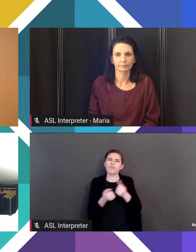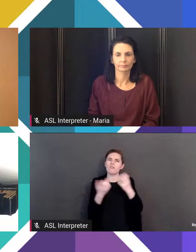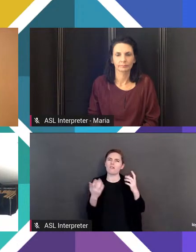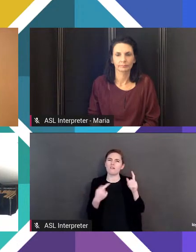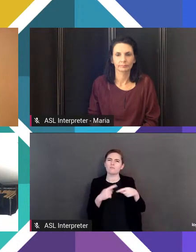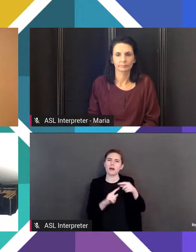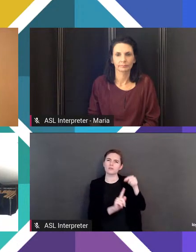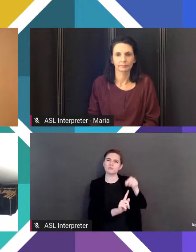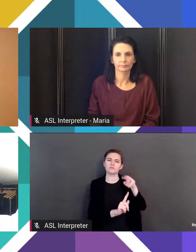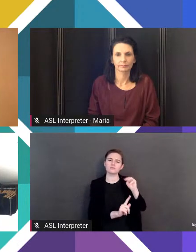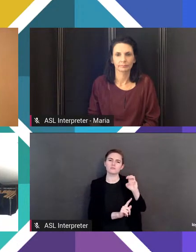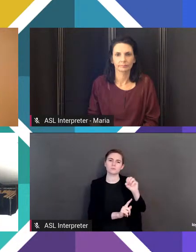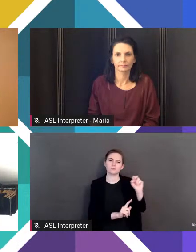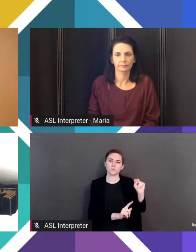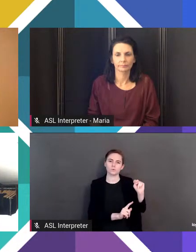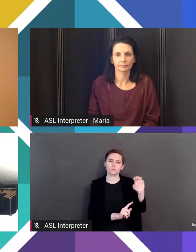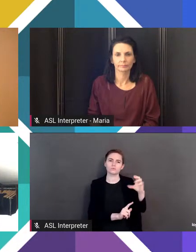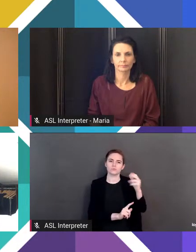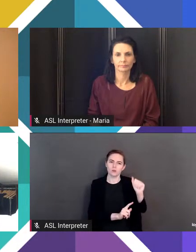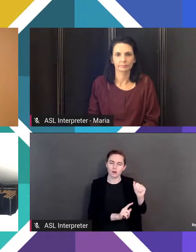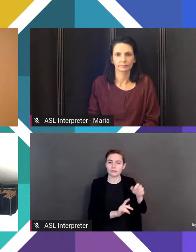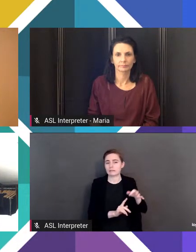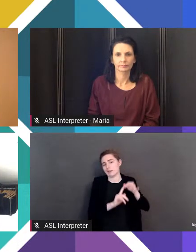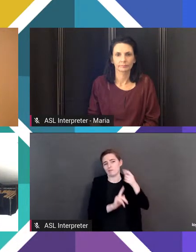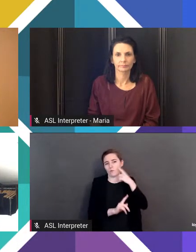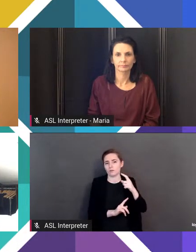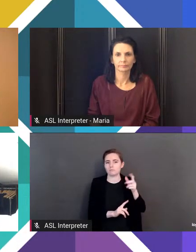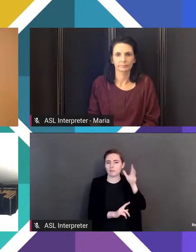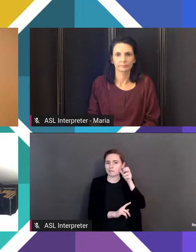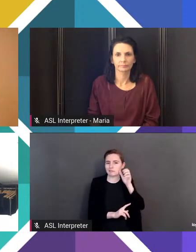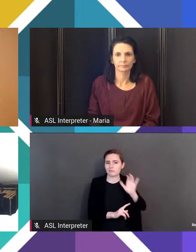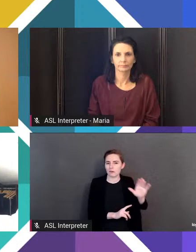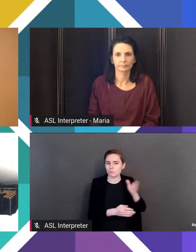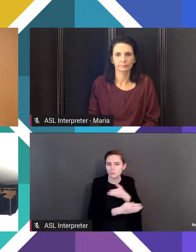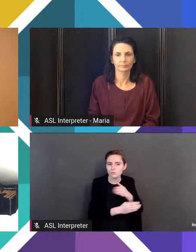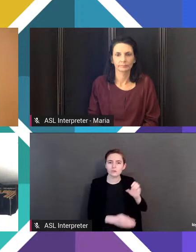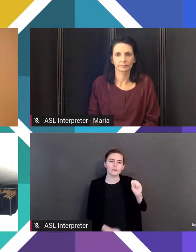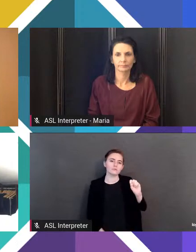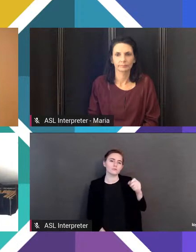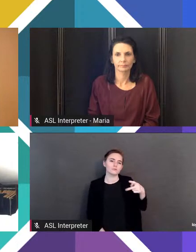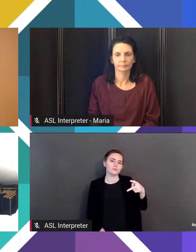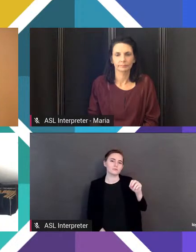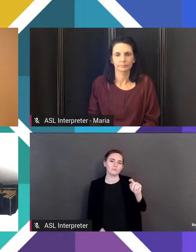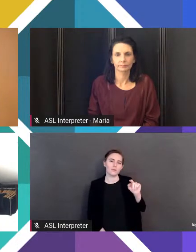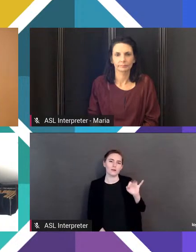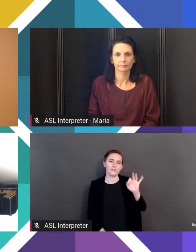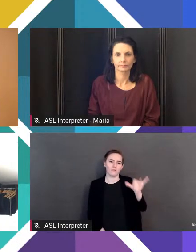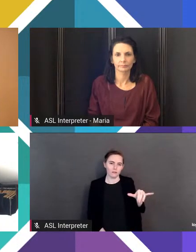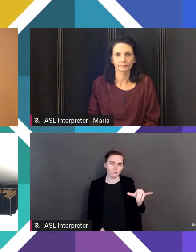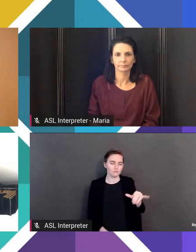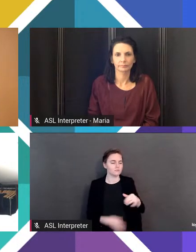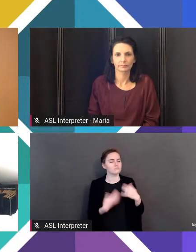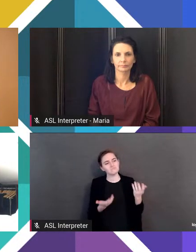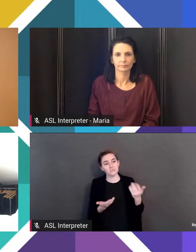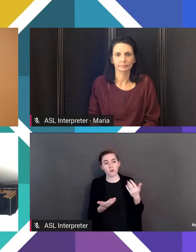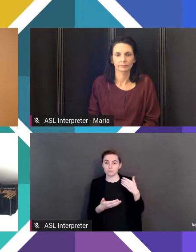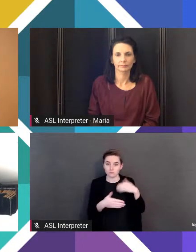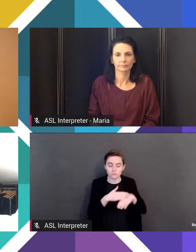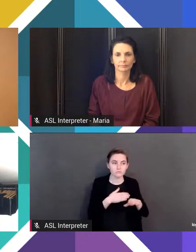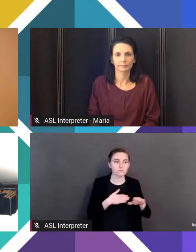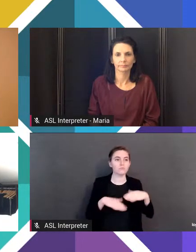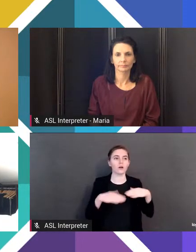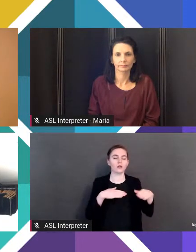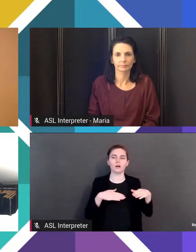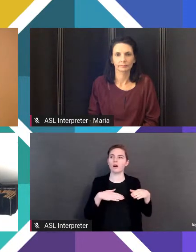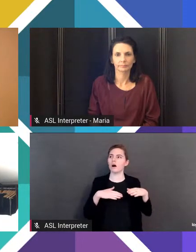listened to them on Spotify. So when I walked in, I just immediately was like, I feel comfortable here.